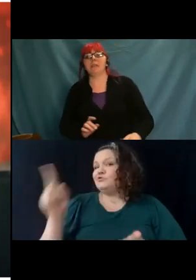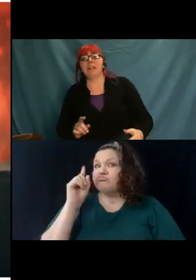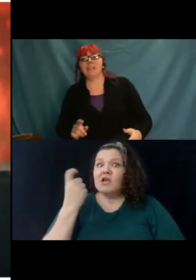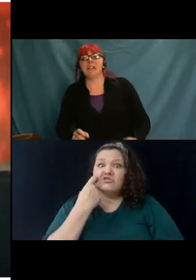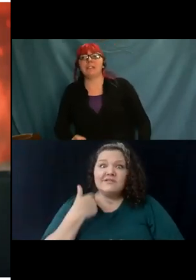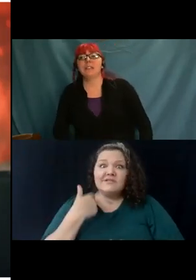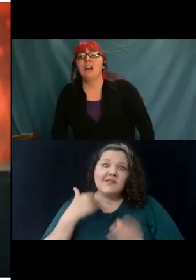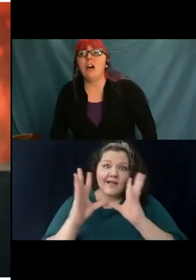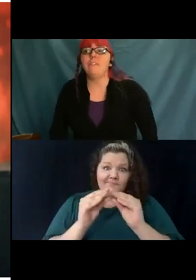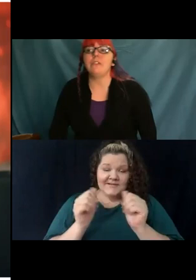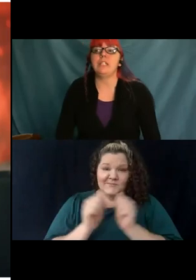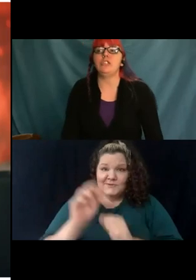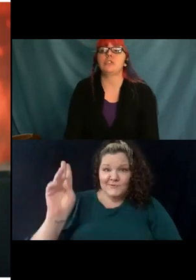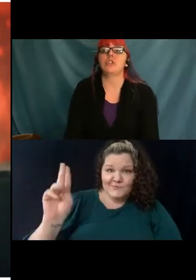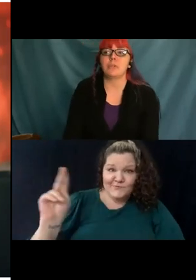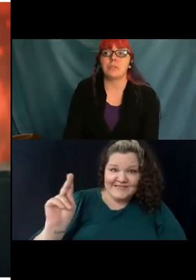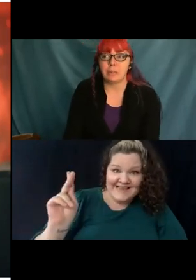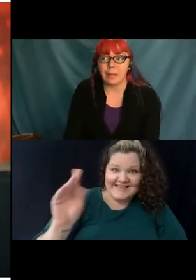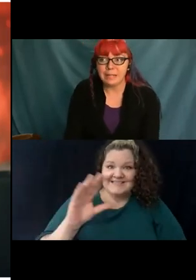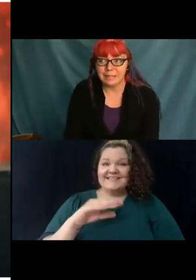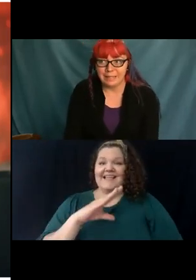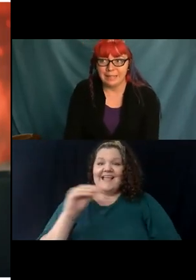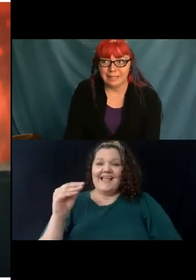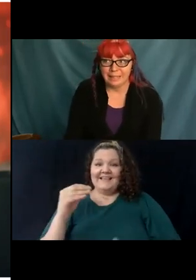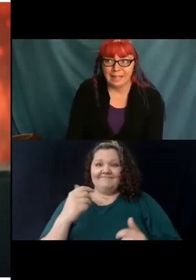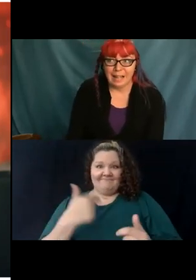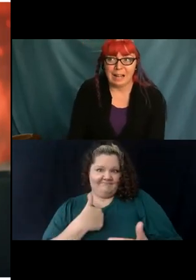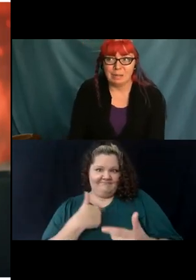Typically, I will say events often will need two interpreters anyway.